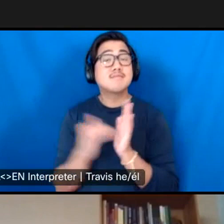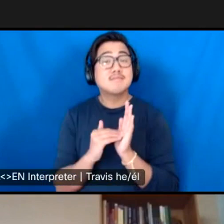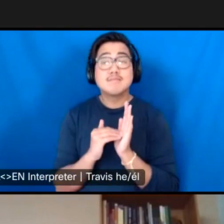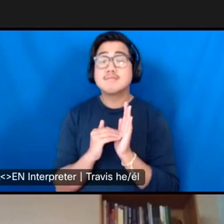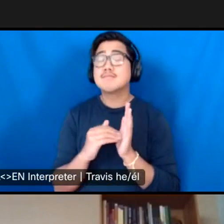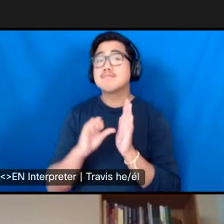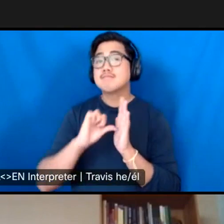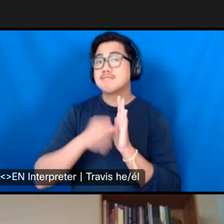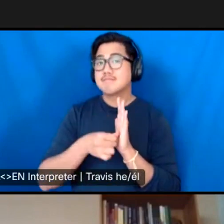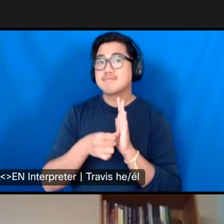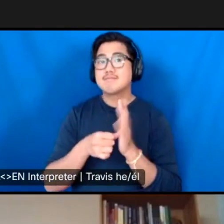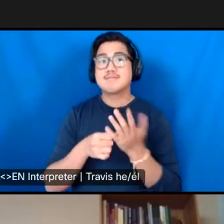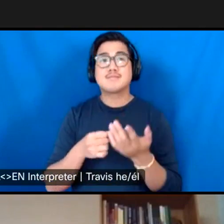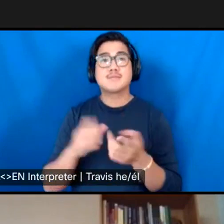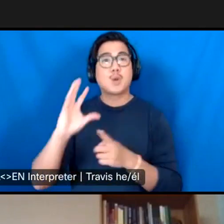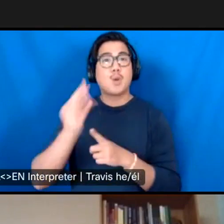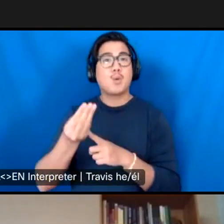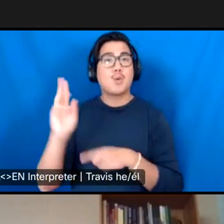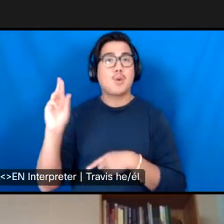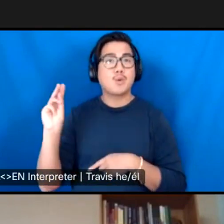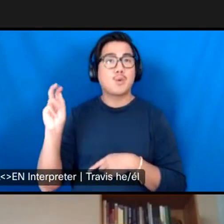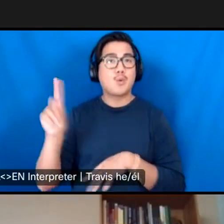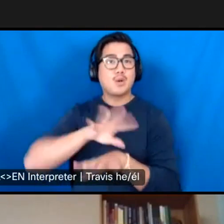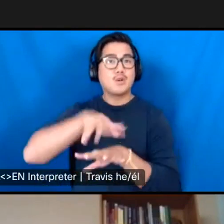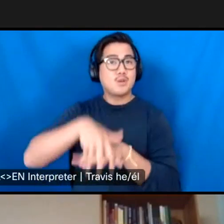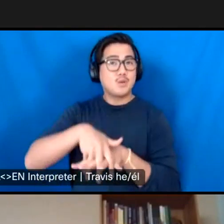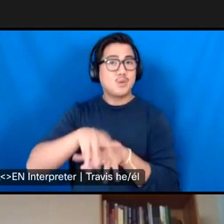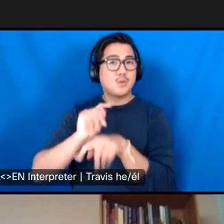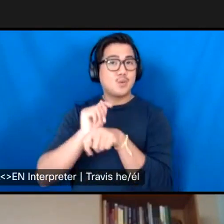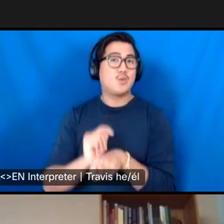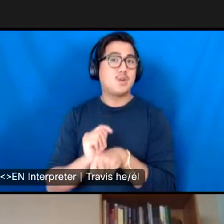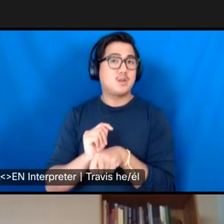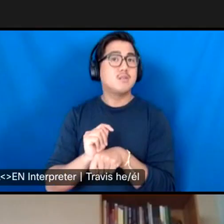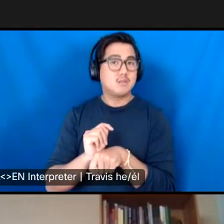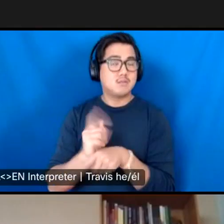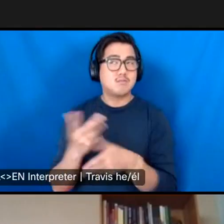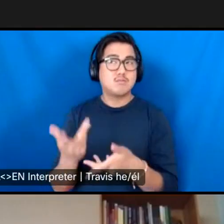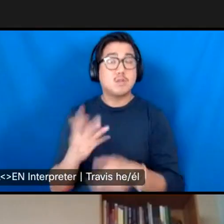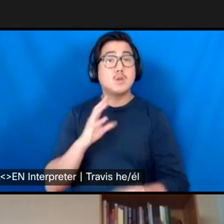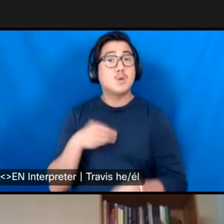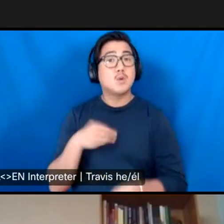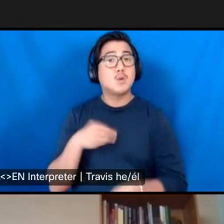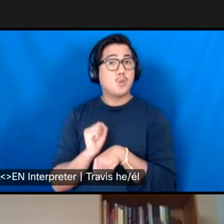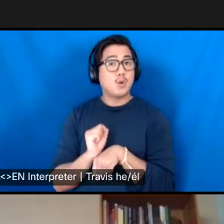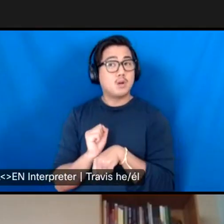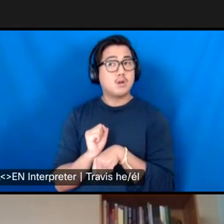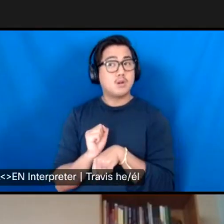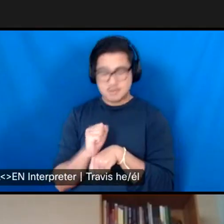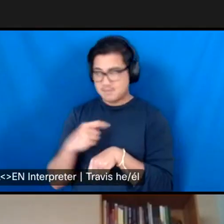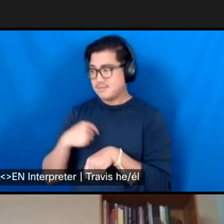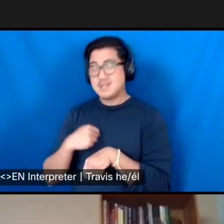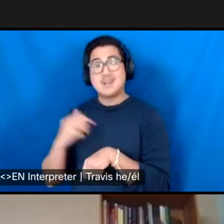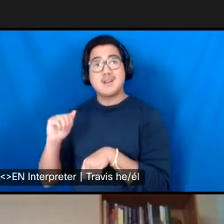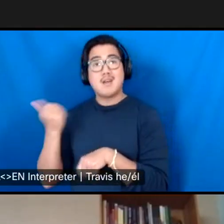rooted traditions, other ways in which soul work, myself and the other therapists